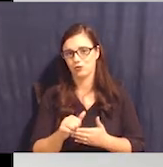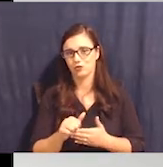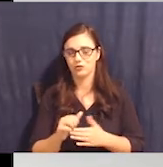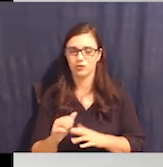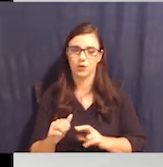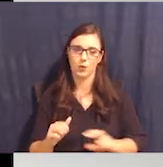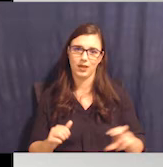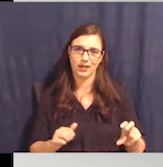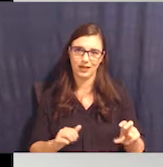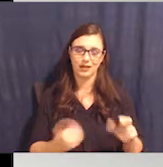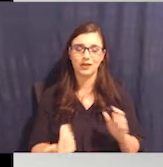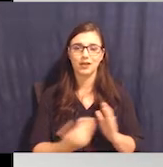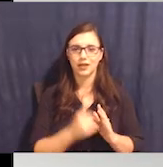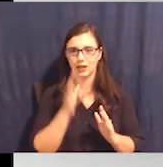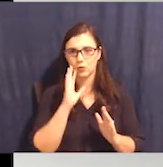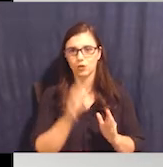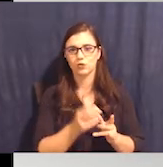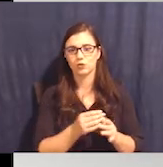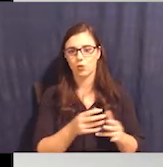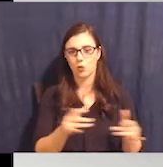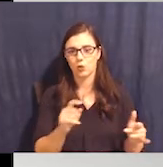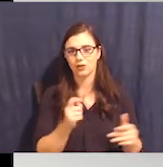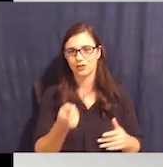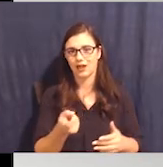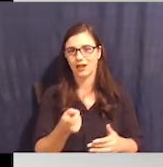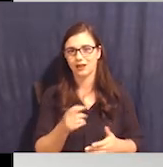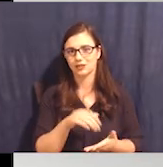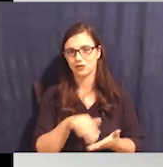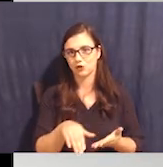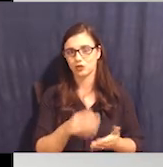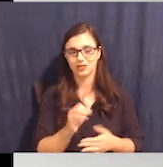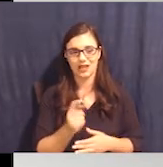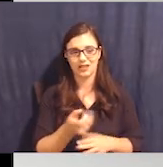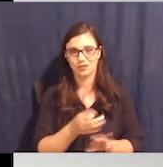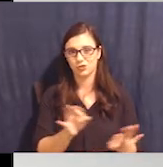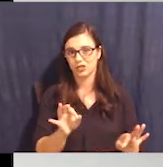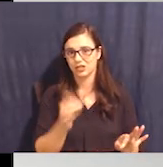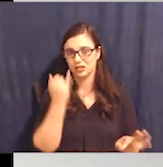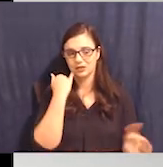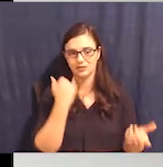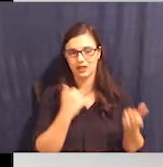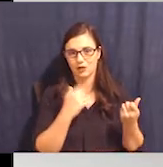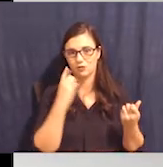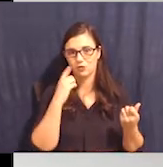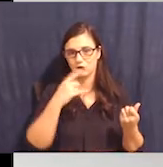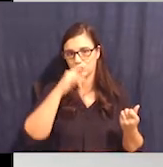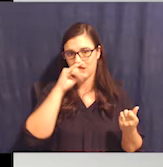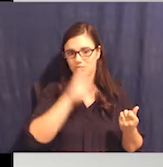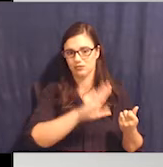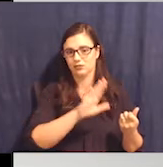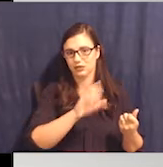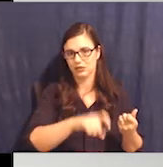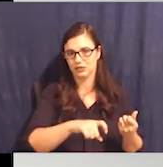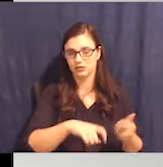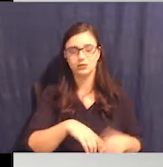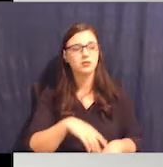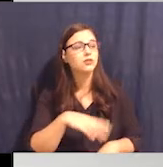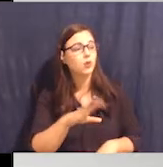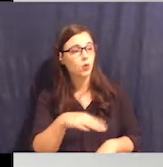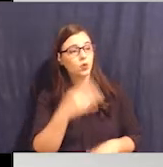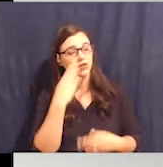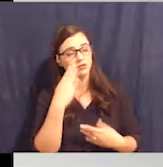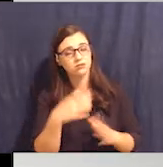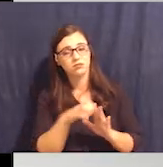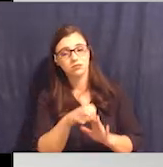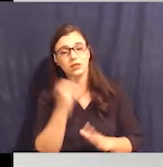$27,500 going in, which again would grow tax deferred and tax free if taken out for your child's needs.